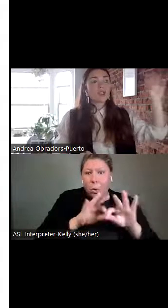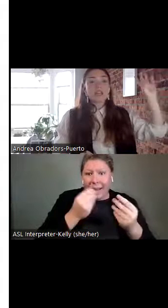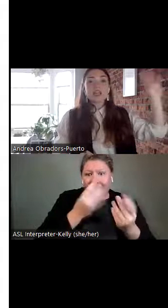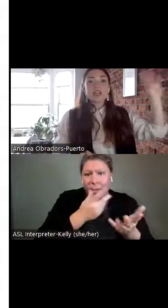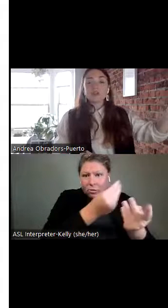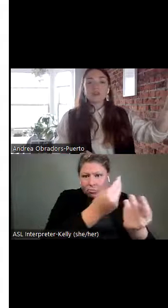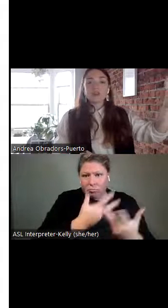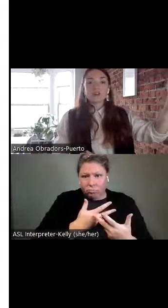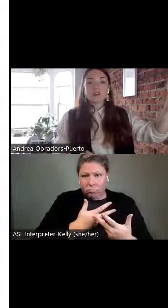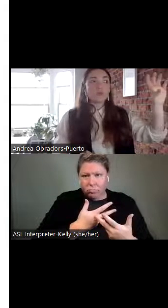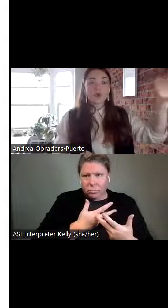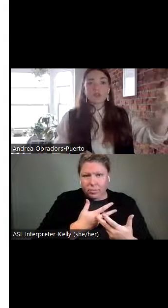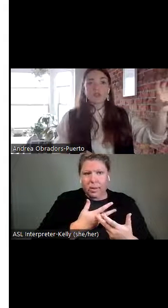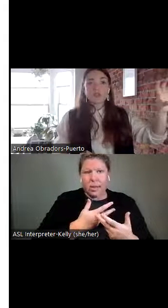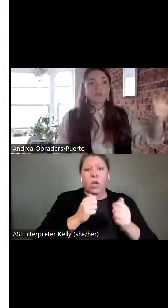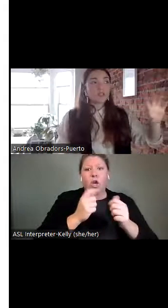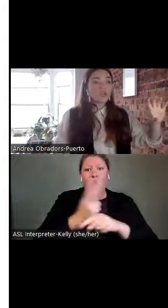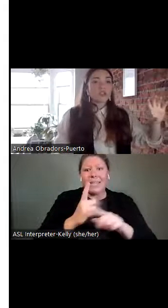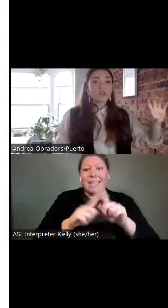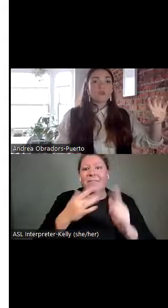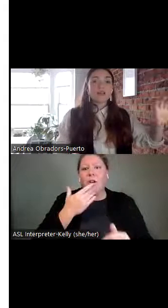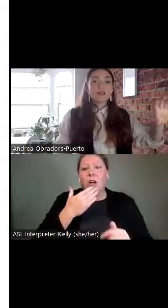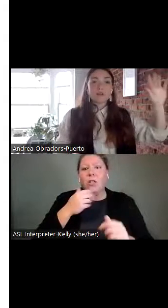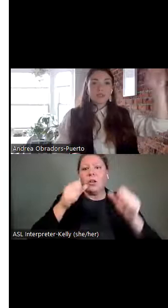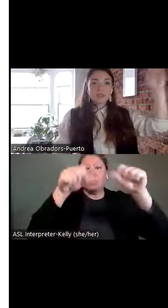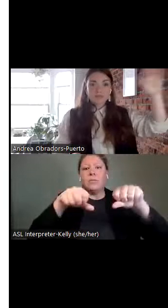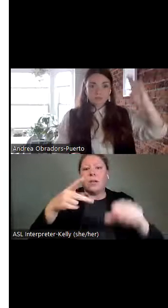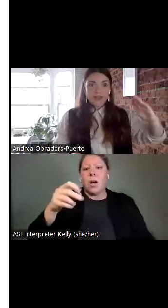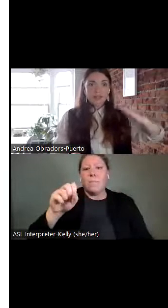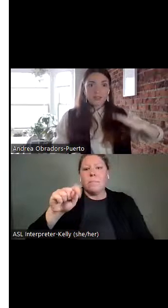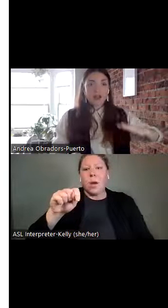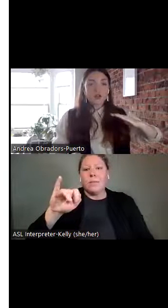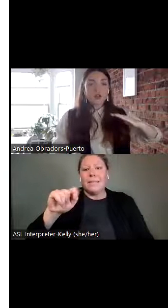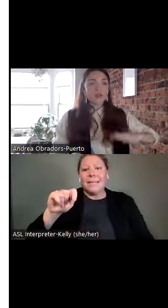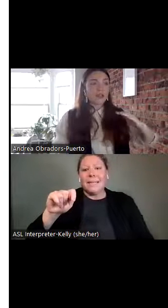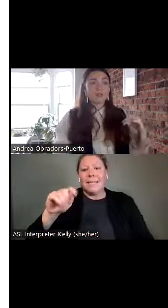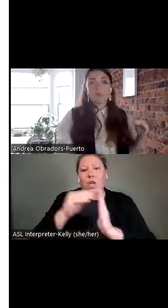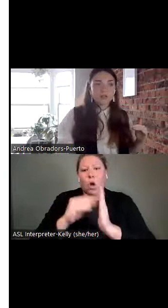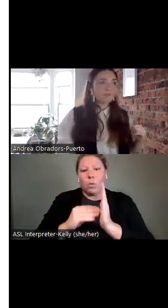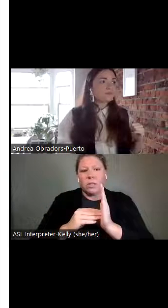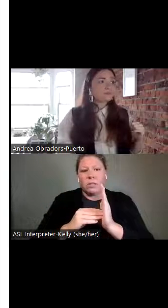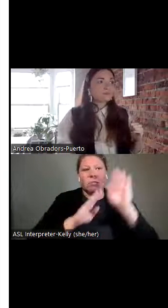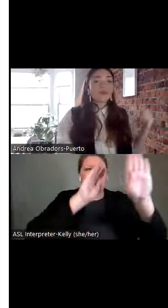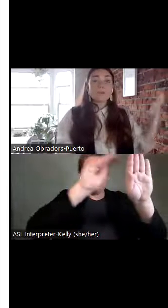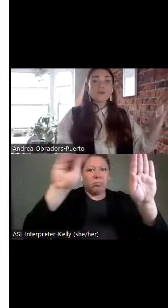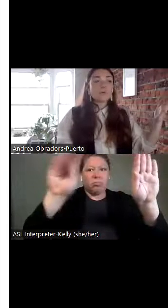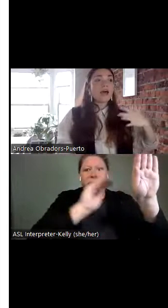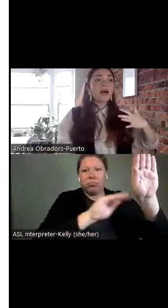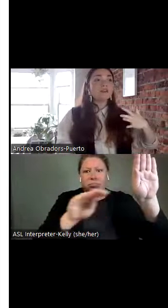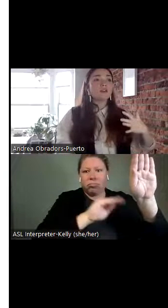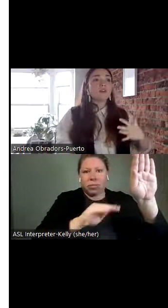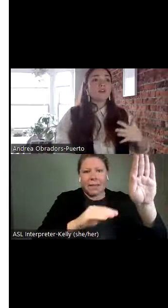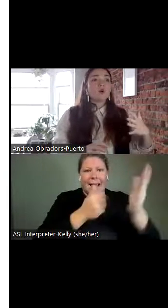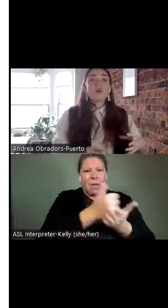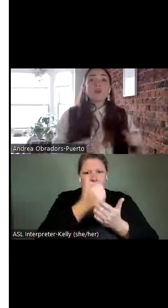us in different colored Post-it notes. So that helped us identify who said what. But from